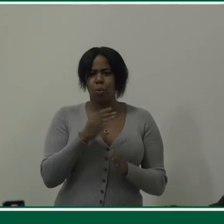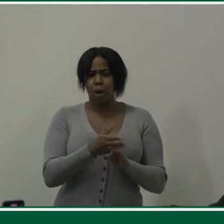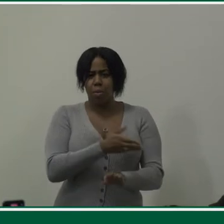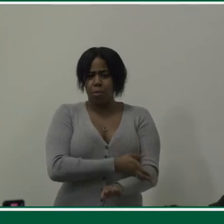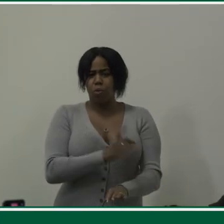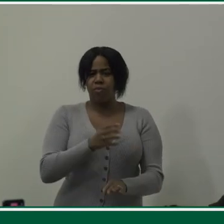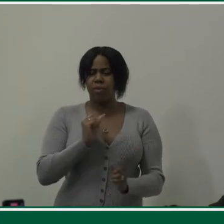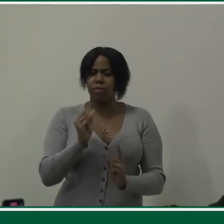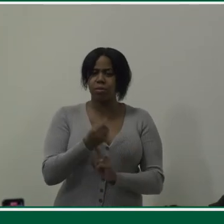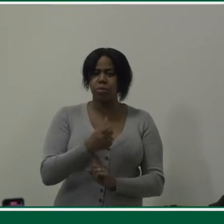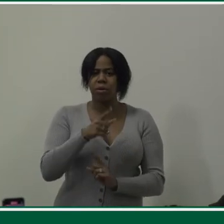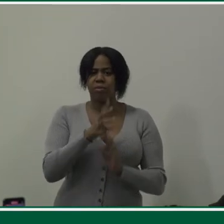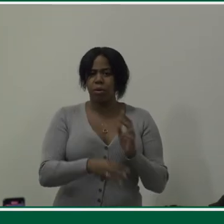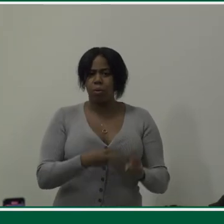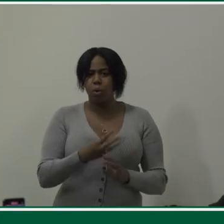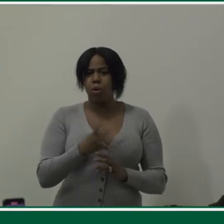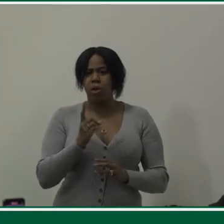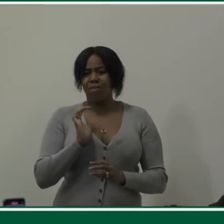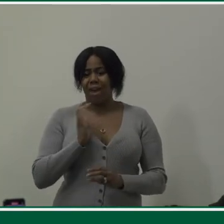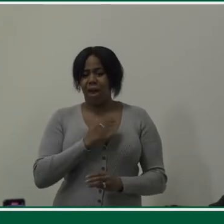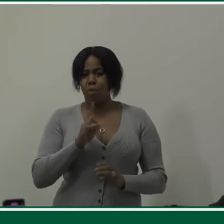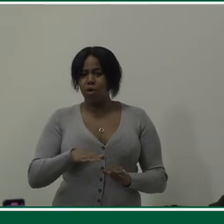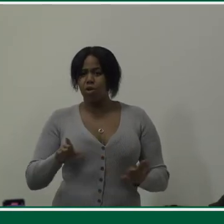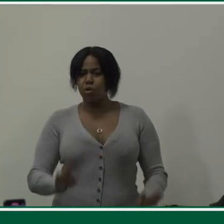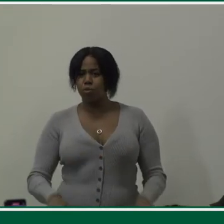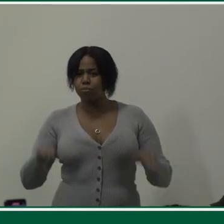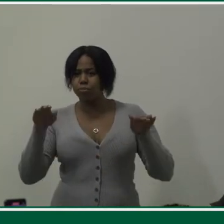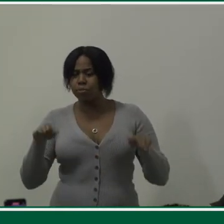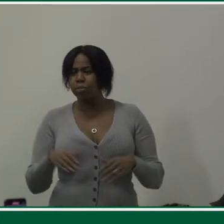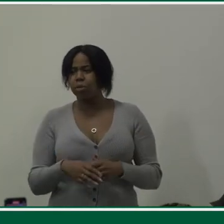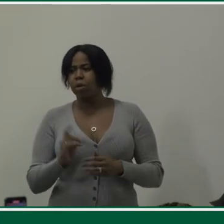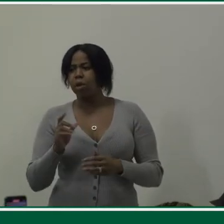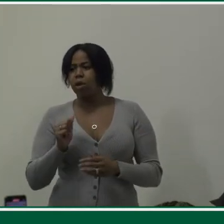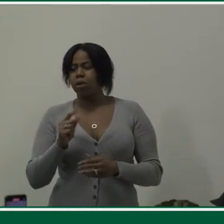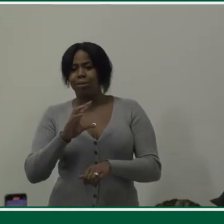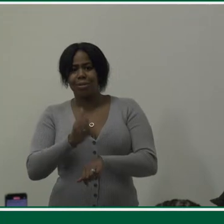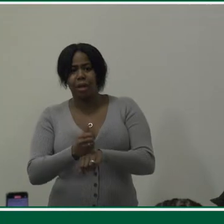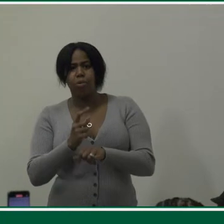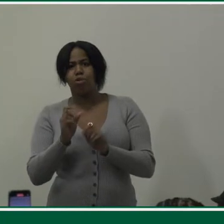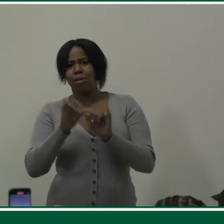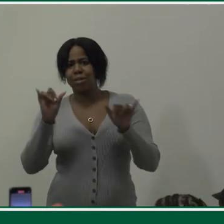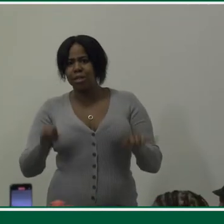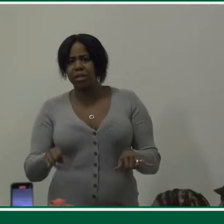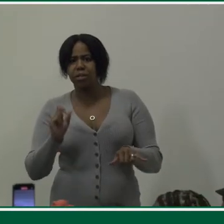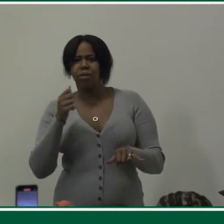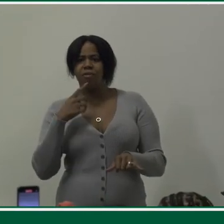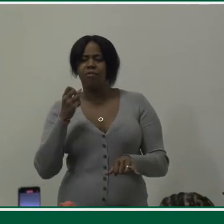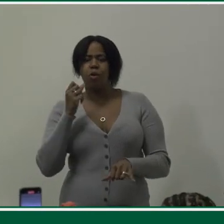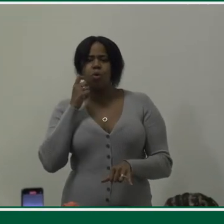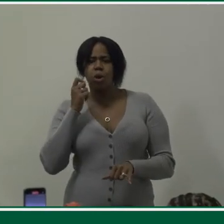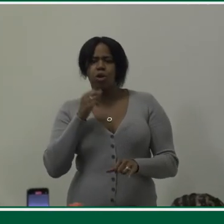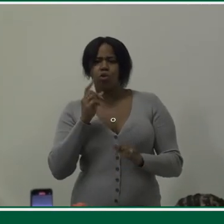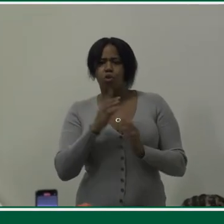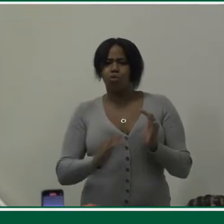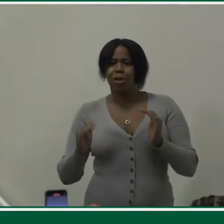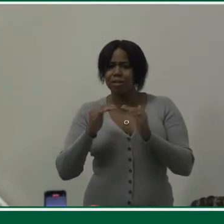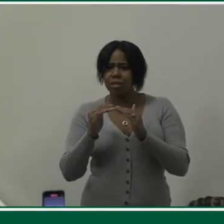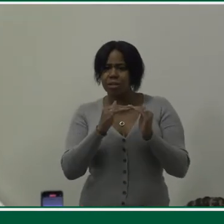in which the world of which our children live in. Creating systems for racial justice to exist